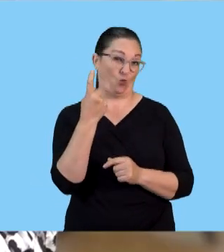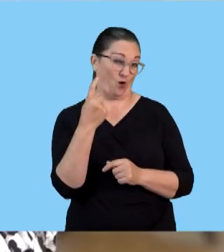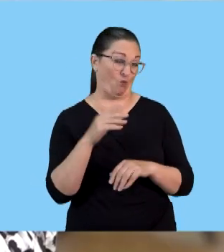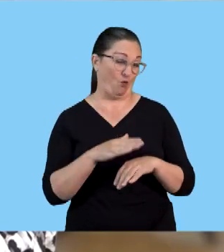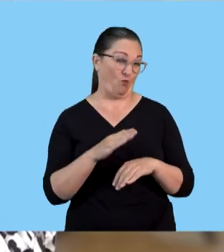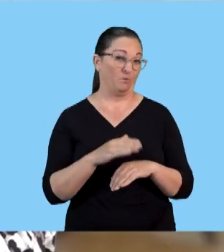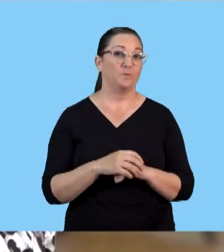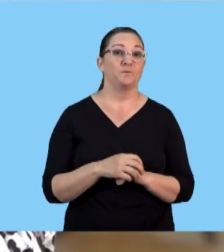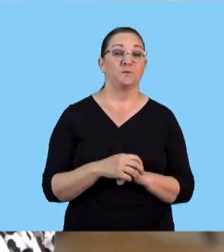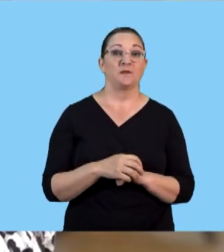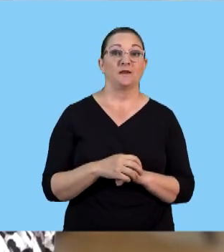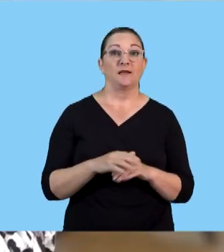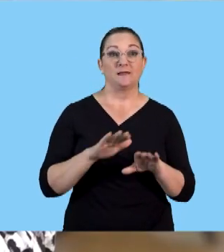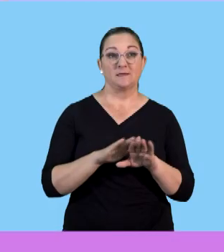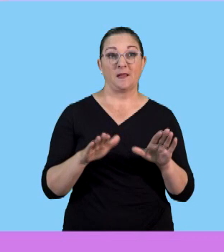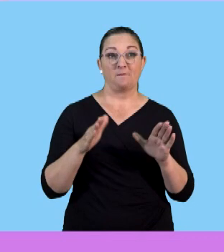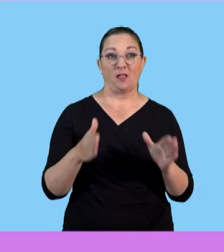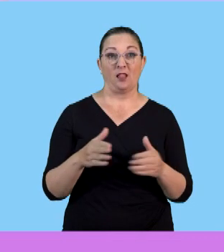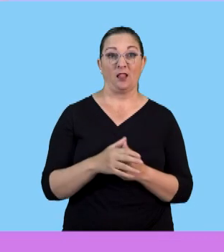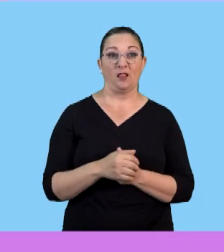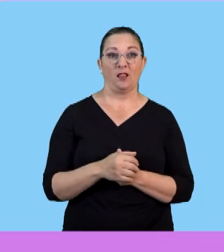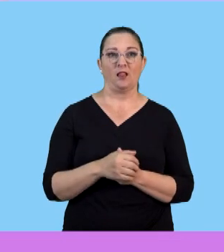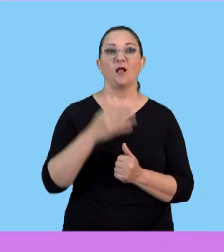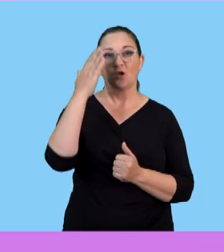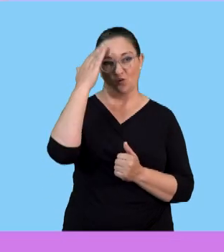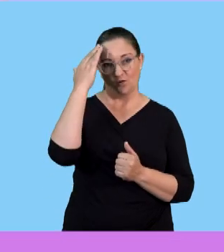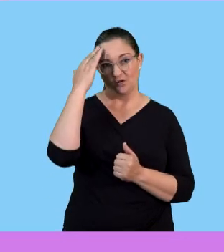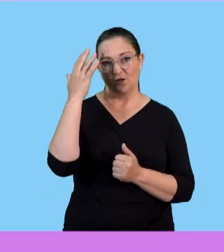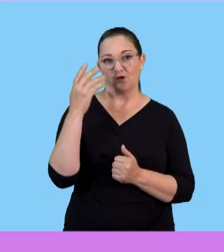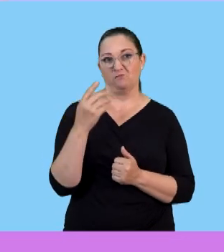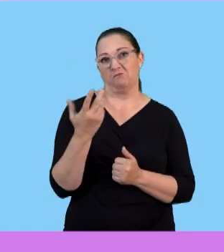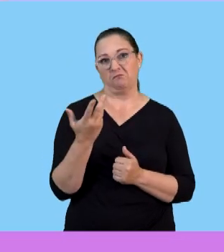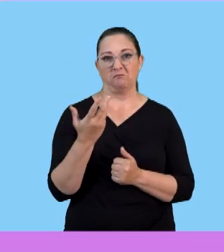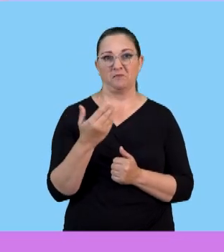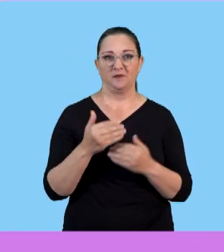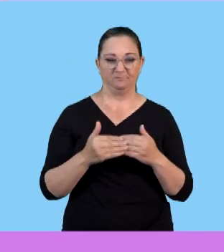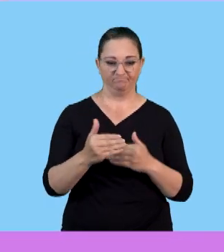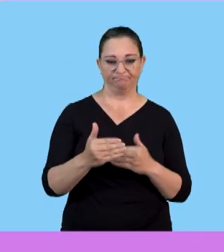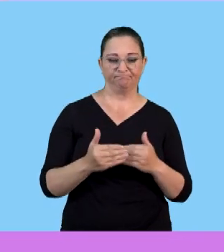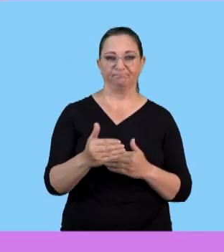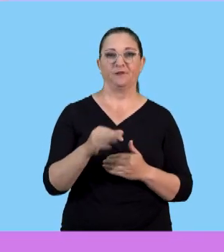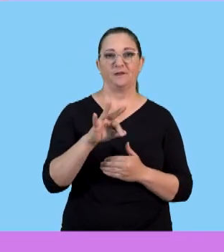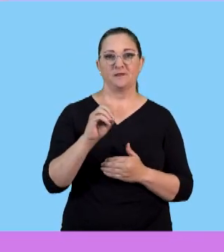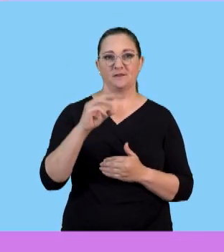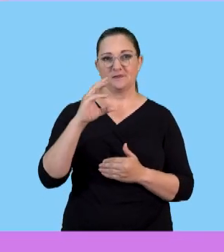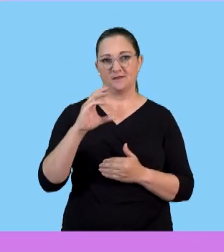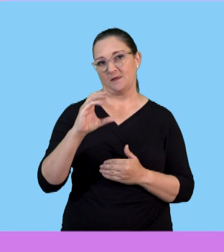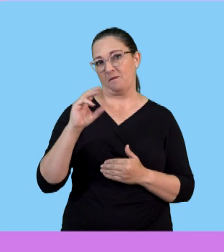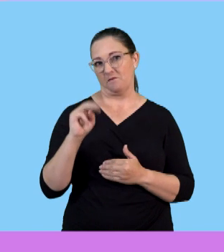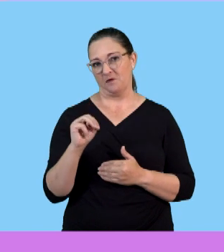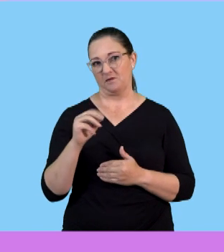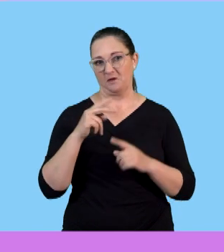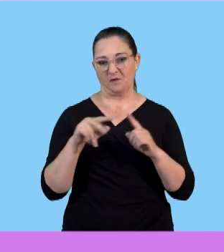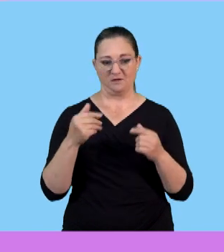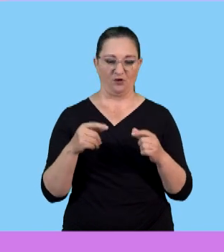last one, the table there, we know that a plate is more or less 30 centimeters. And looking